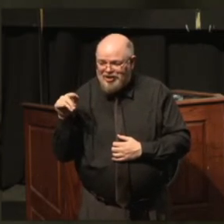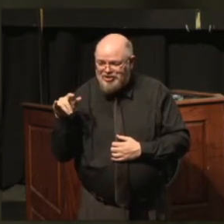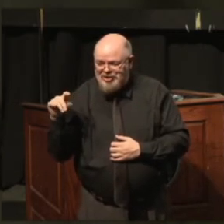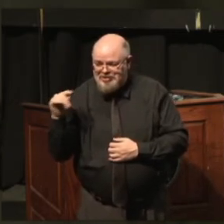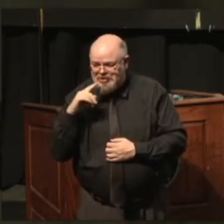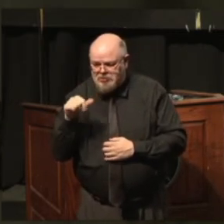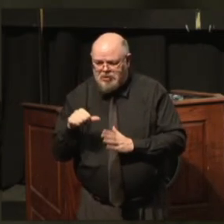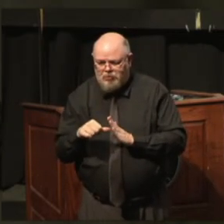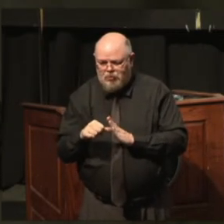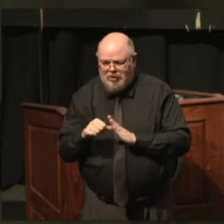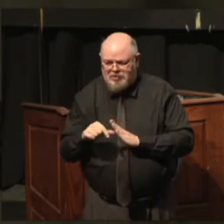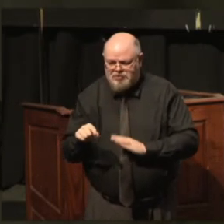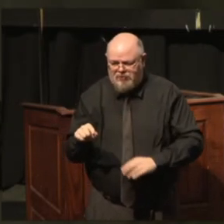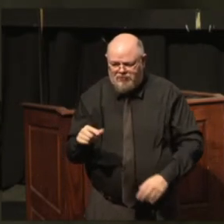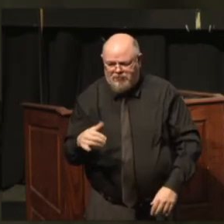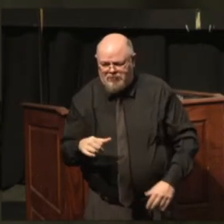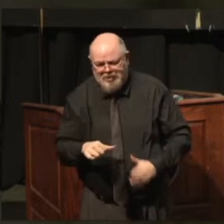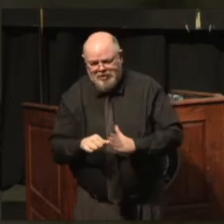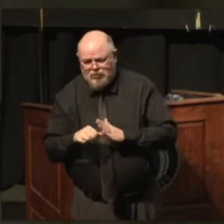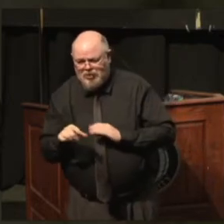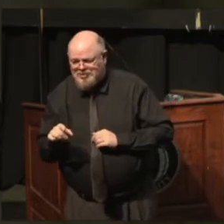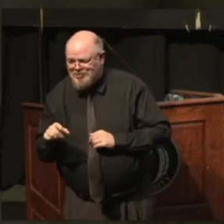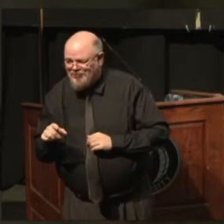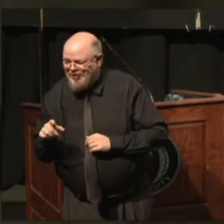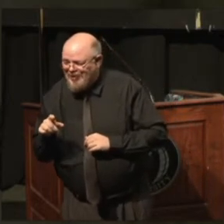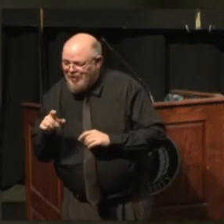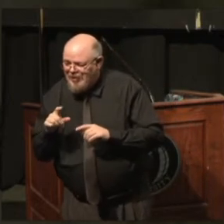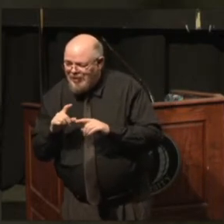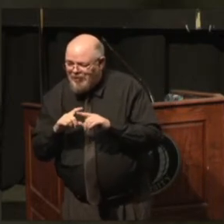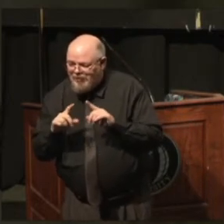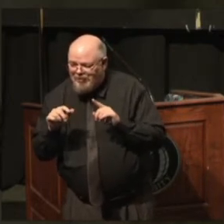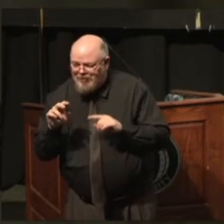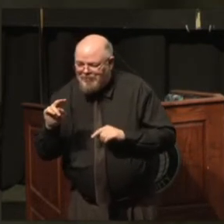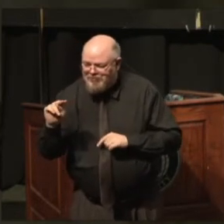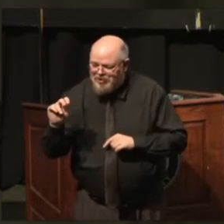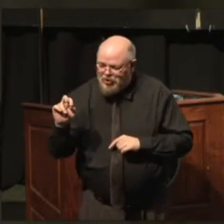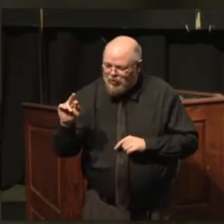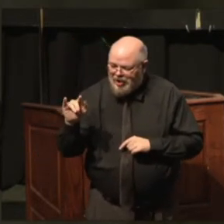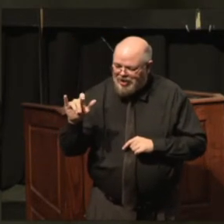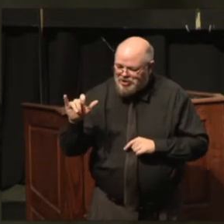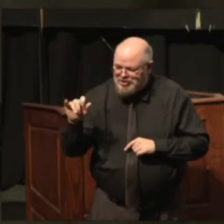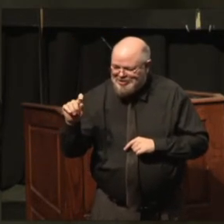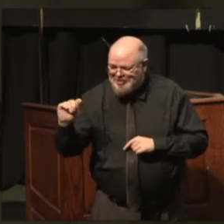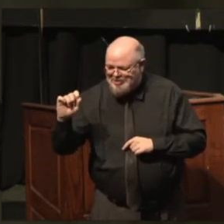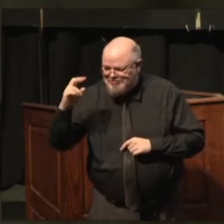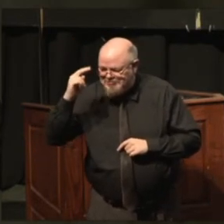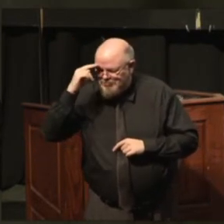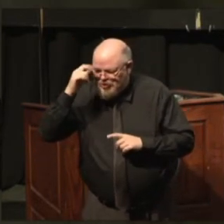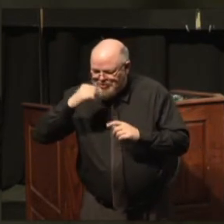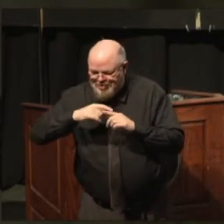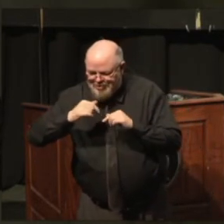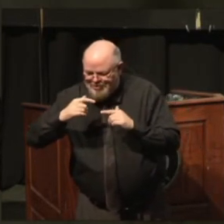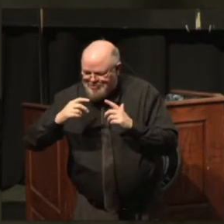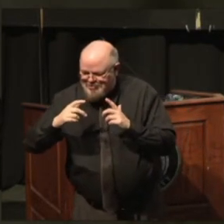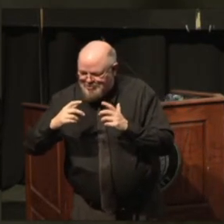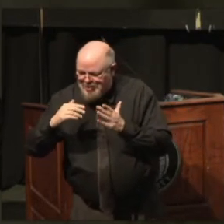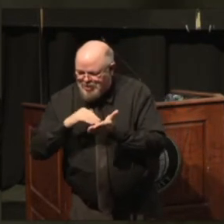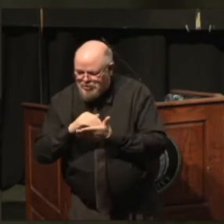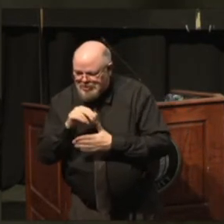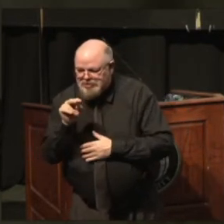Everyone wants to be called impressive, right? However, when your neurologist calls you impressive, it's not for the reasons of your